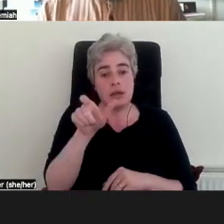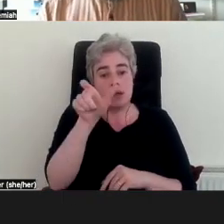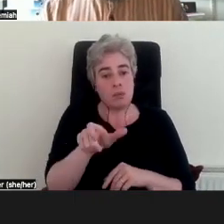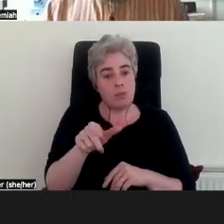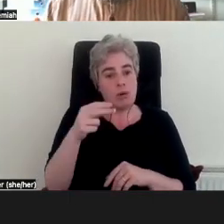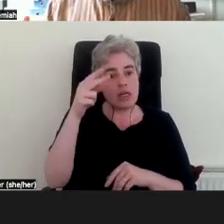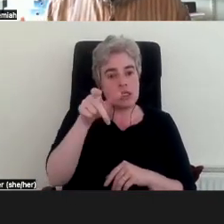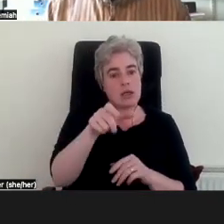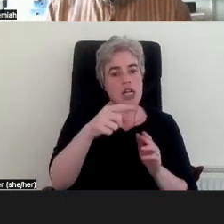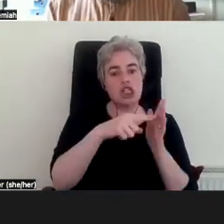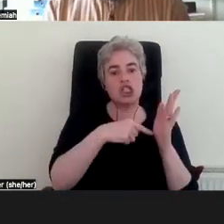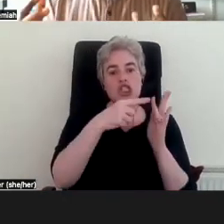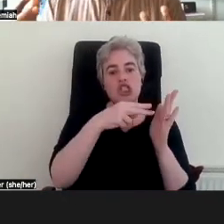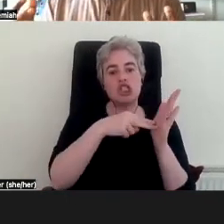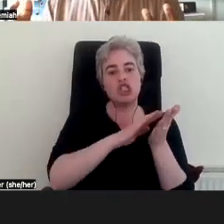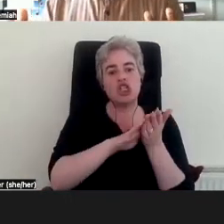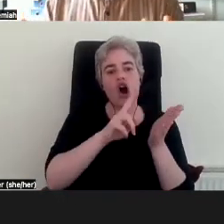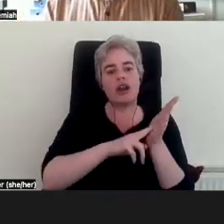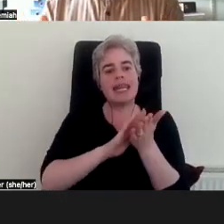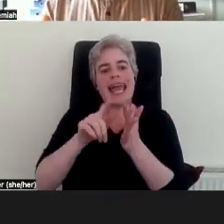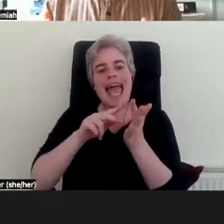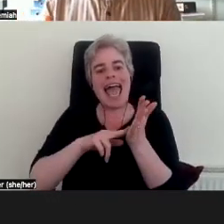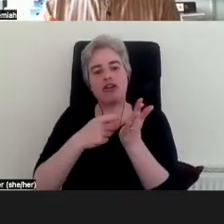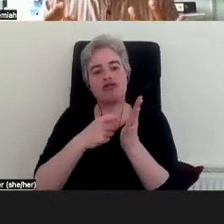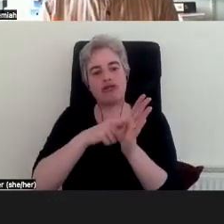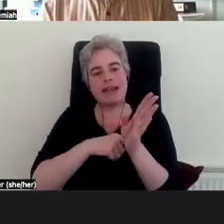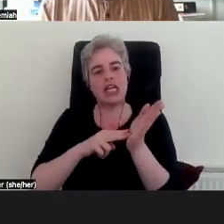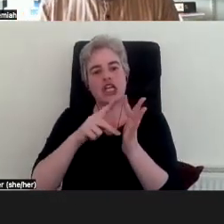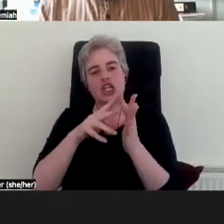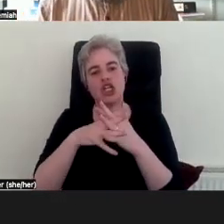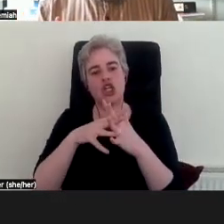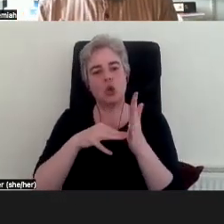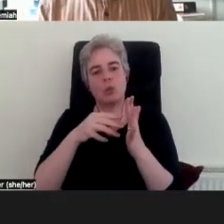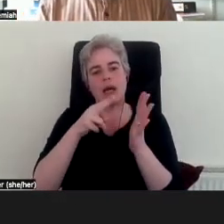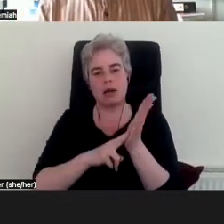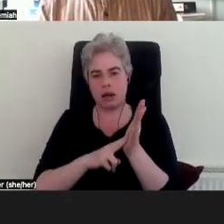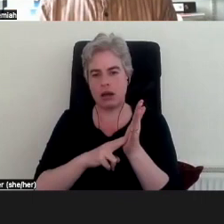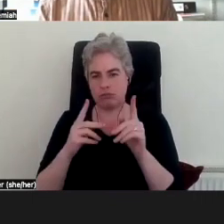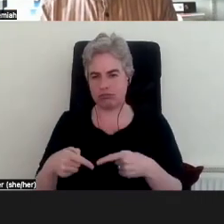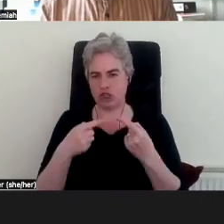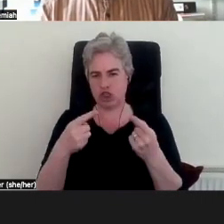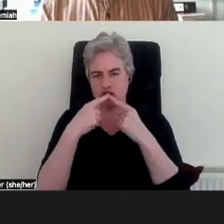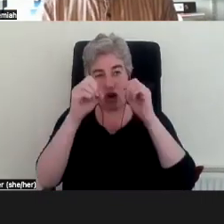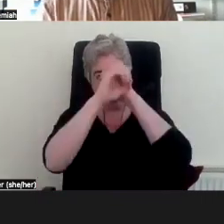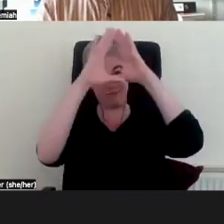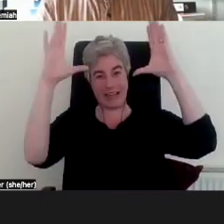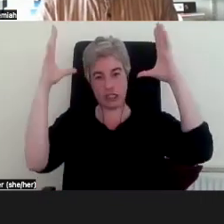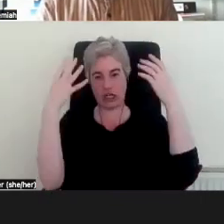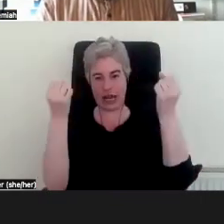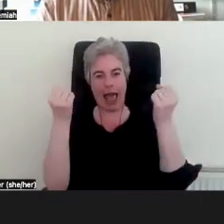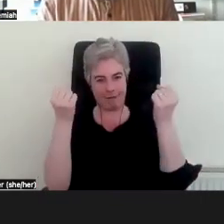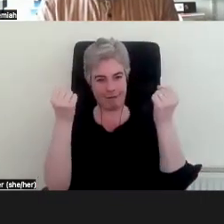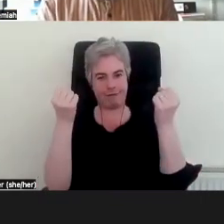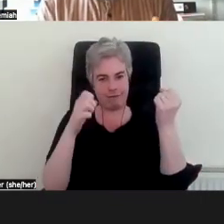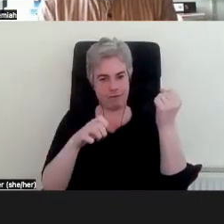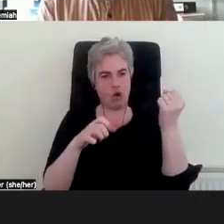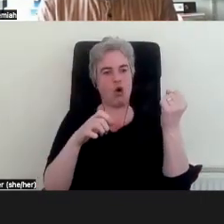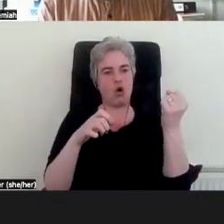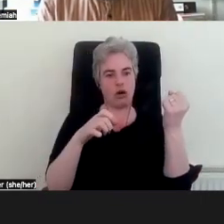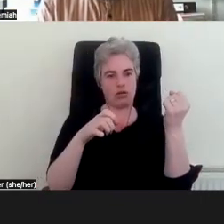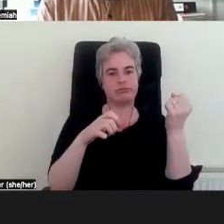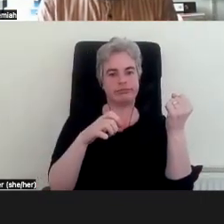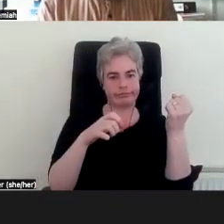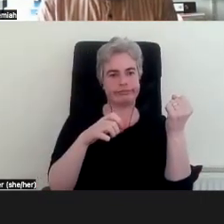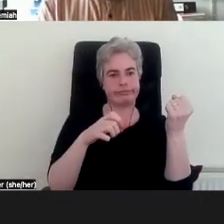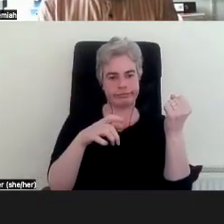Newman, who was providing a very strong vision for the Catholicity within